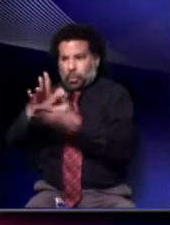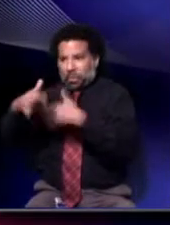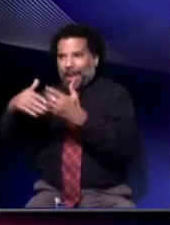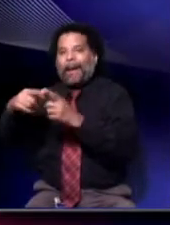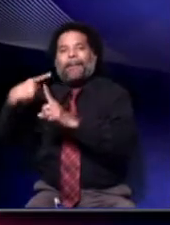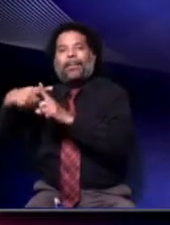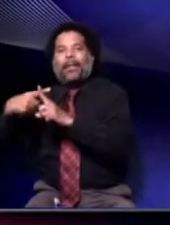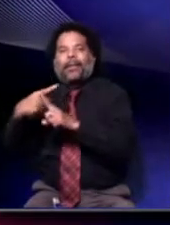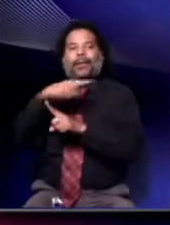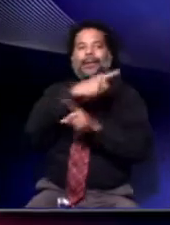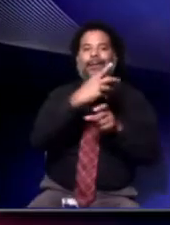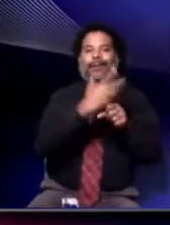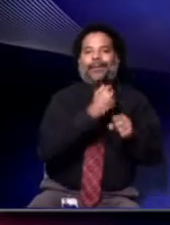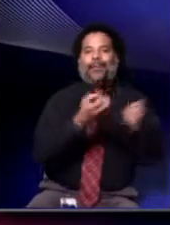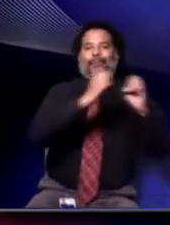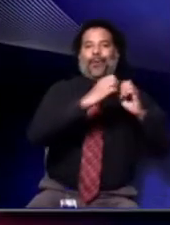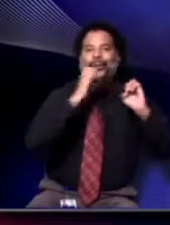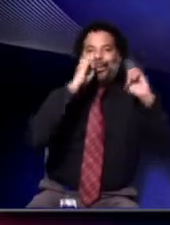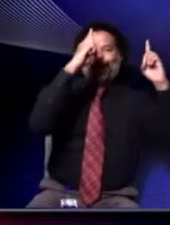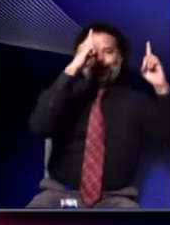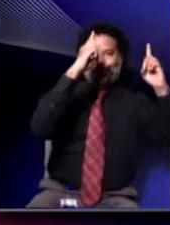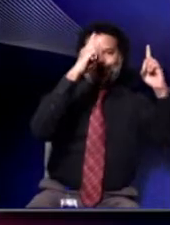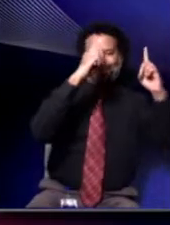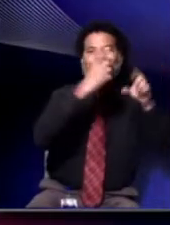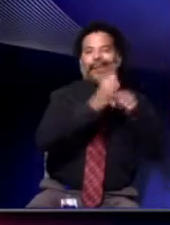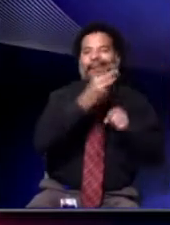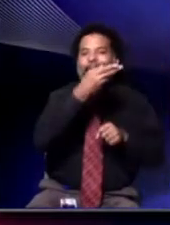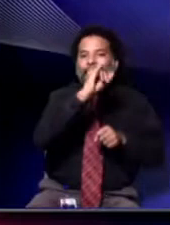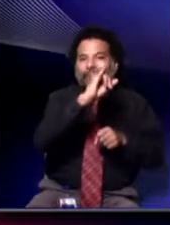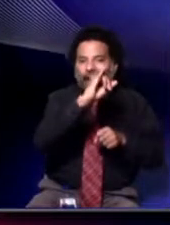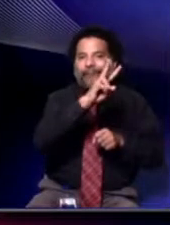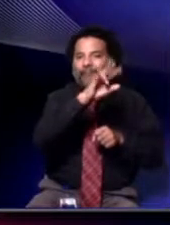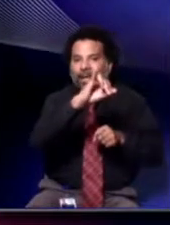they're actually going back to school to get the VI or the HI certificate.